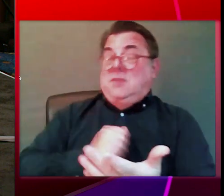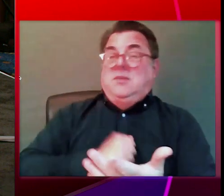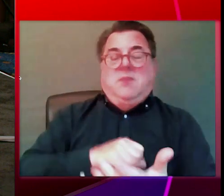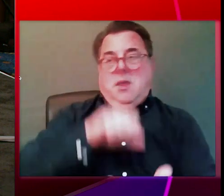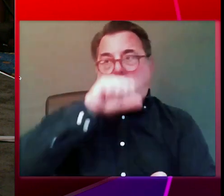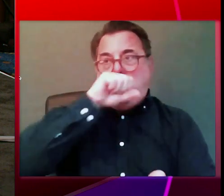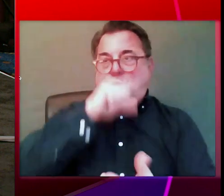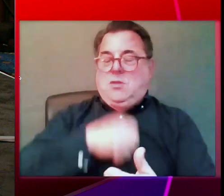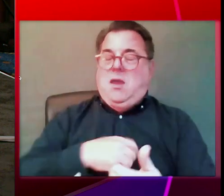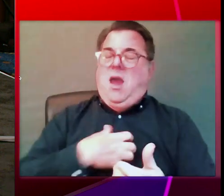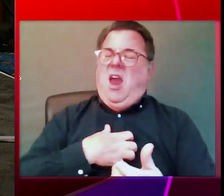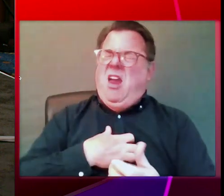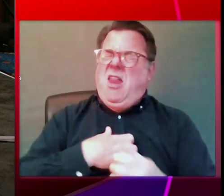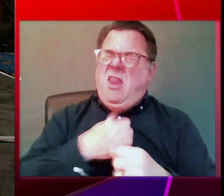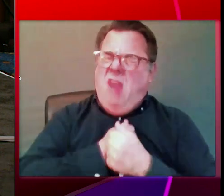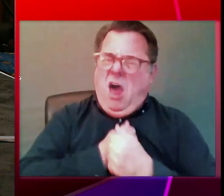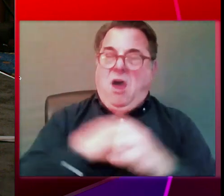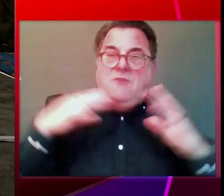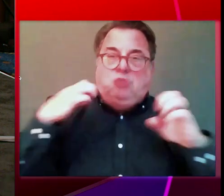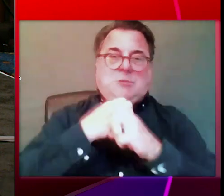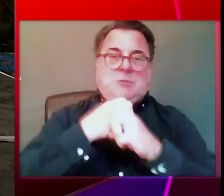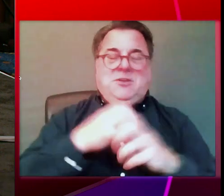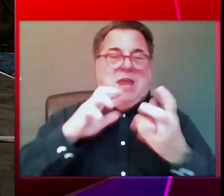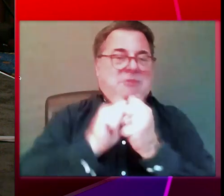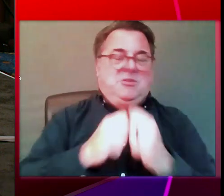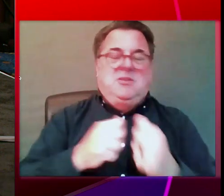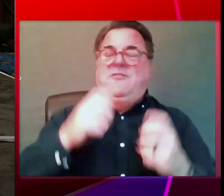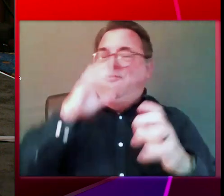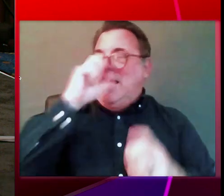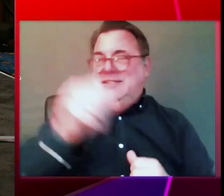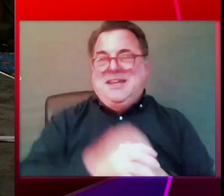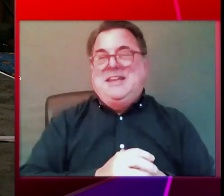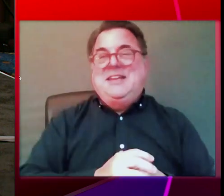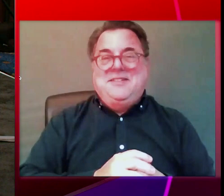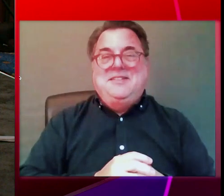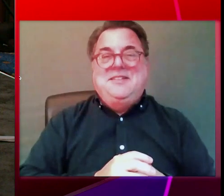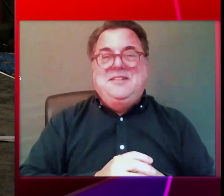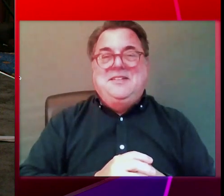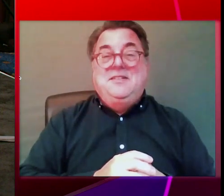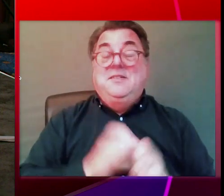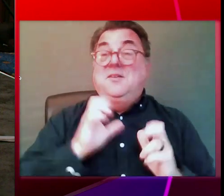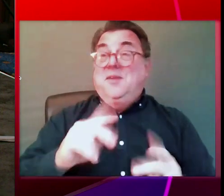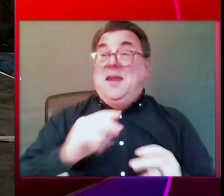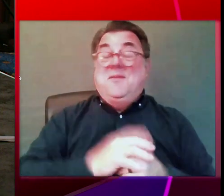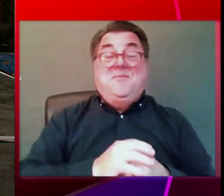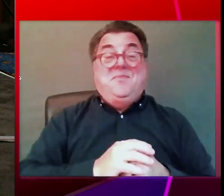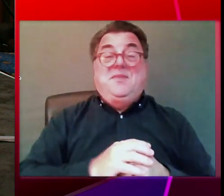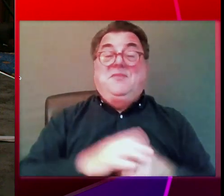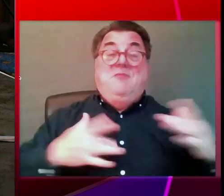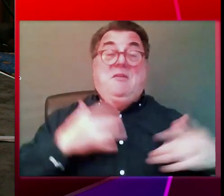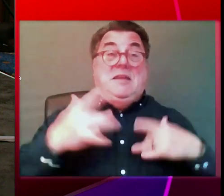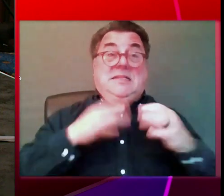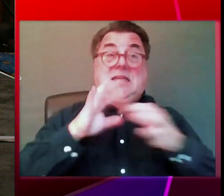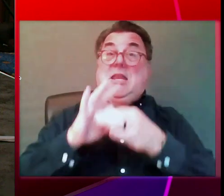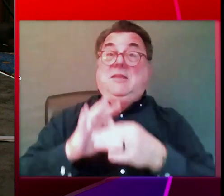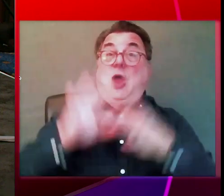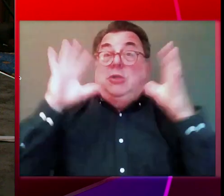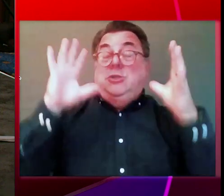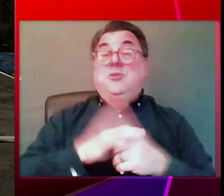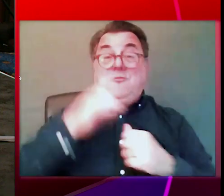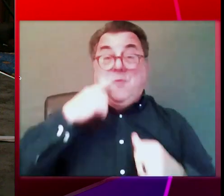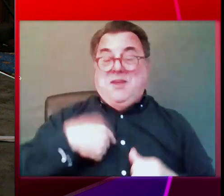about encryption. I love it. Yeah, I'm fascinated by it. So this is a very exciting launch for me.